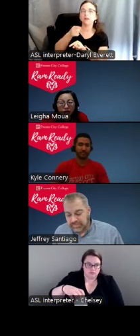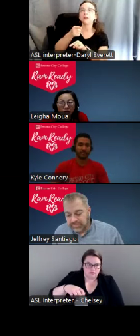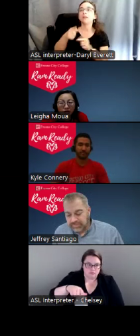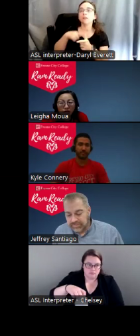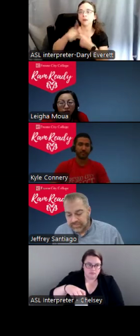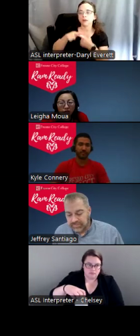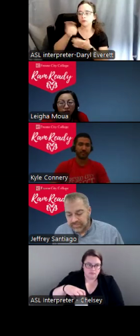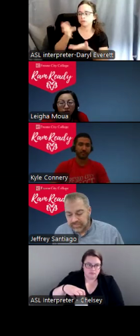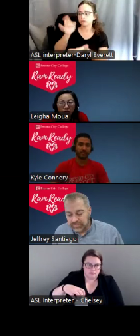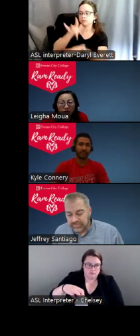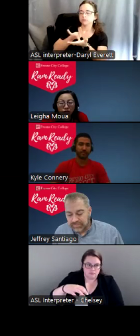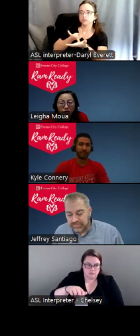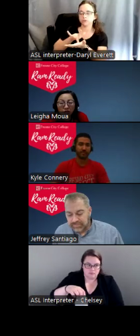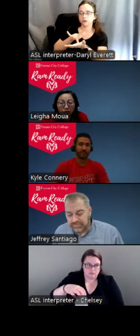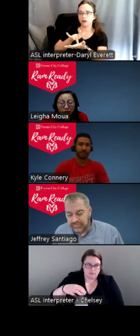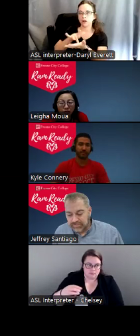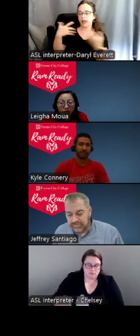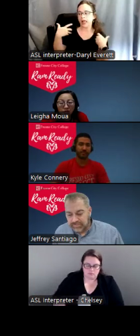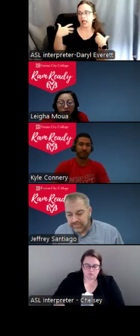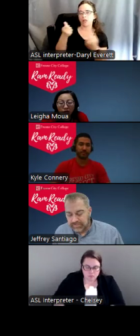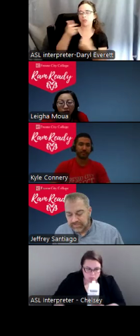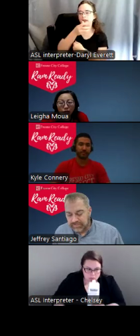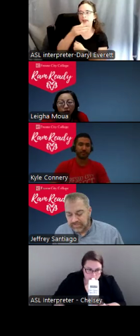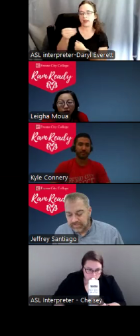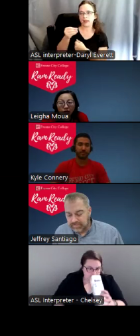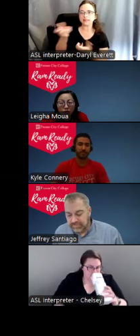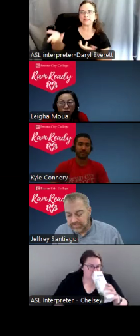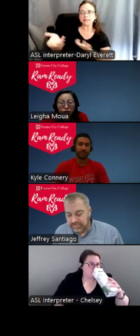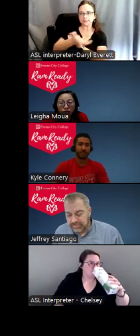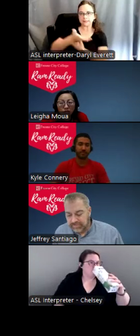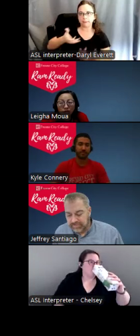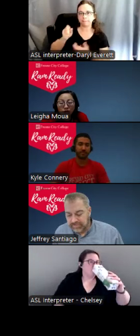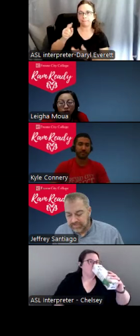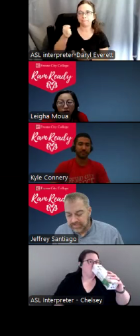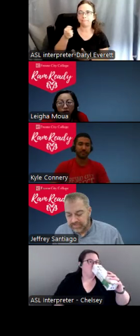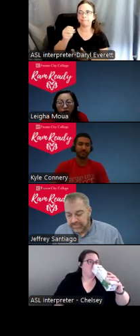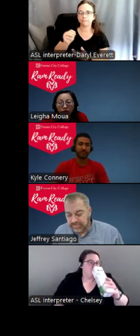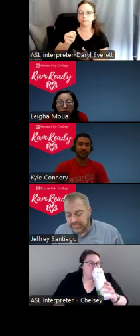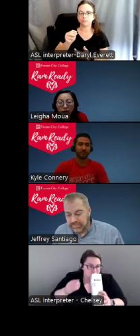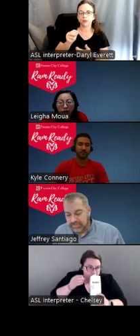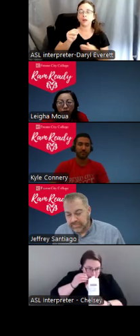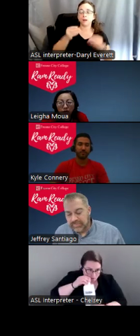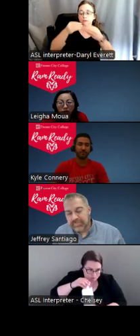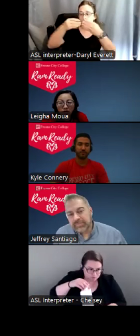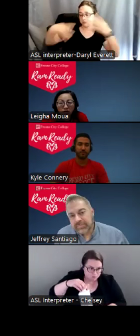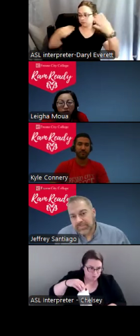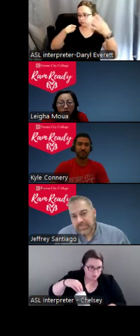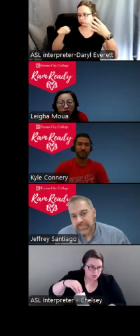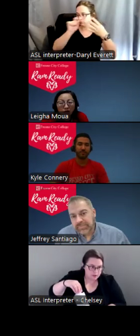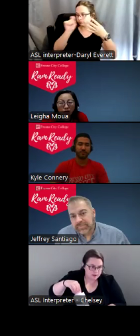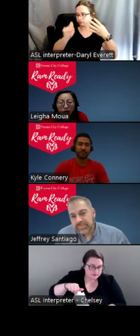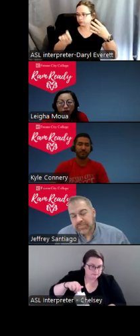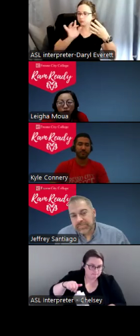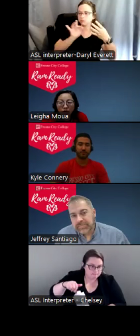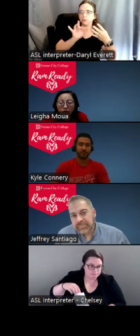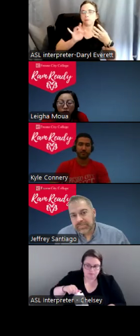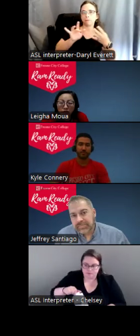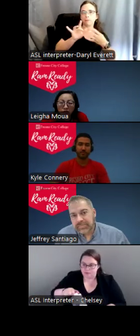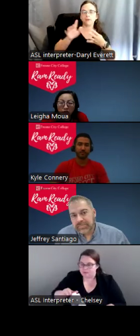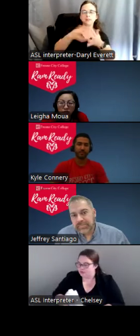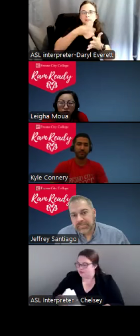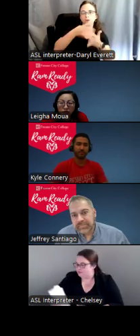get in, you can click on schedule an appointment. And we have a huge team for our health and STEM pathway counselors. I think we have over